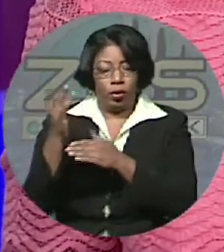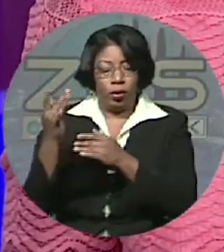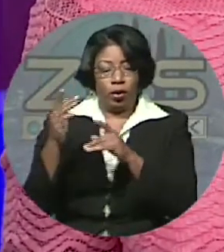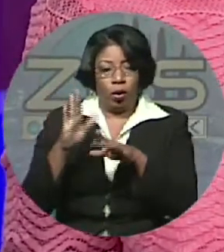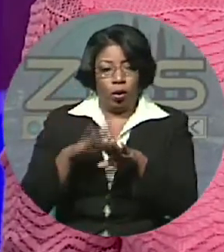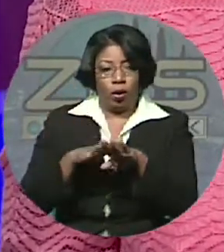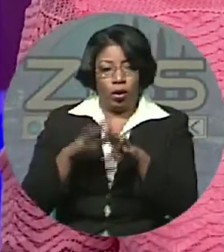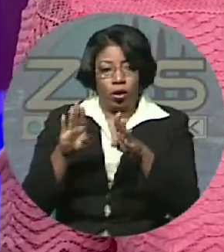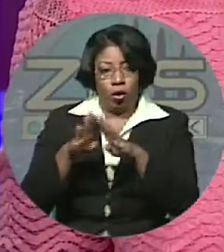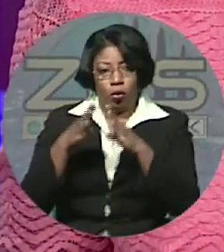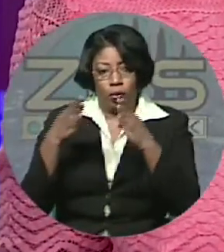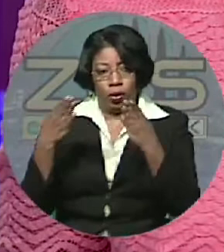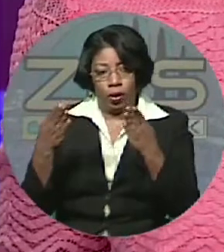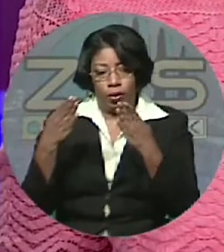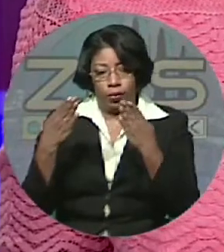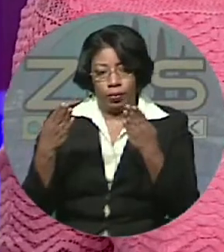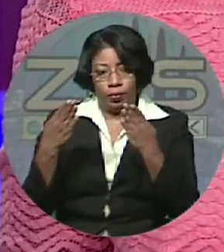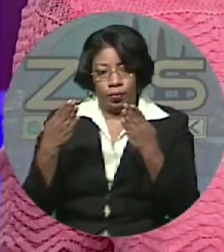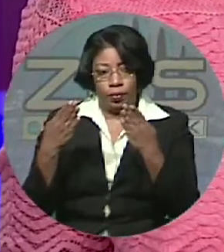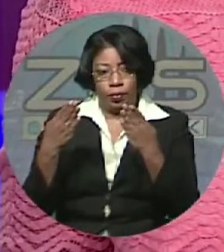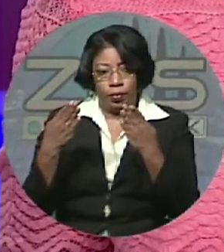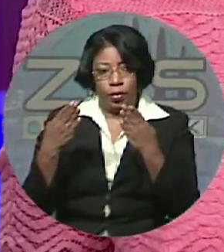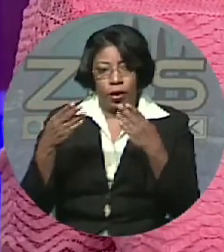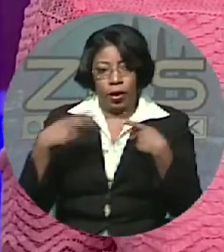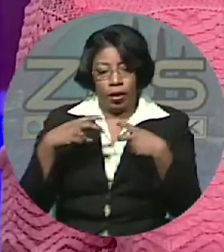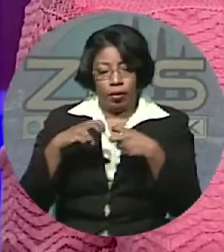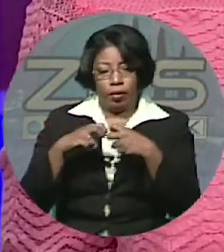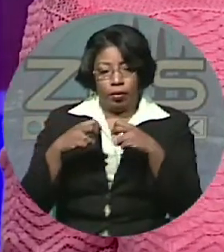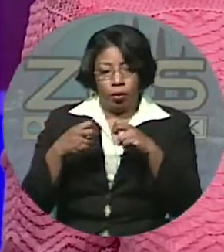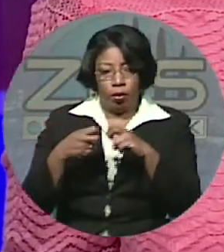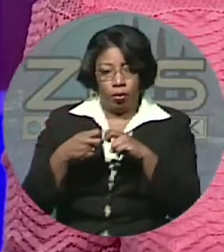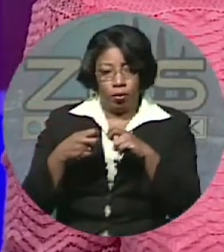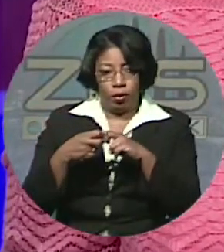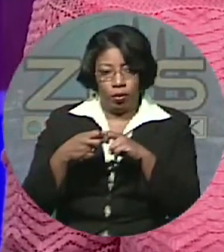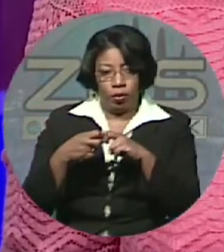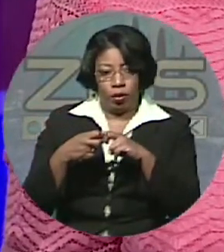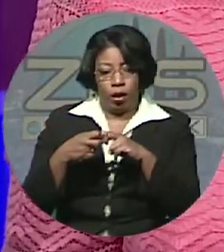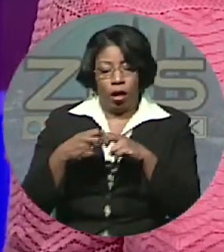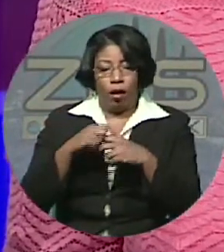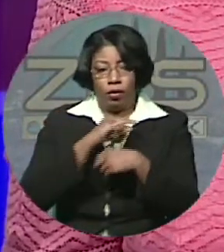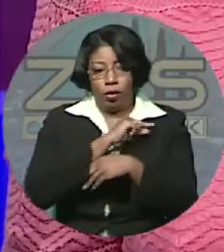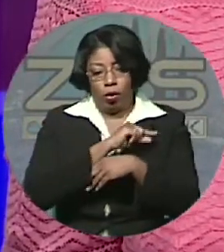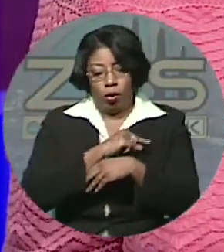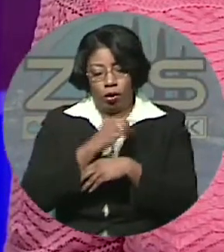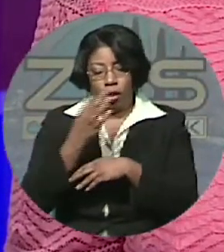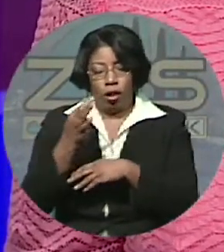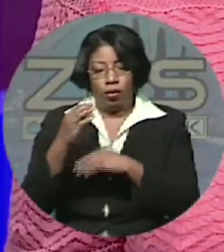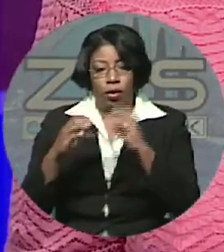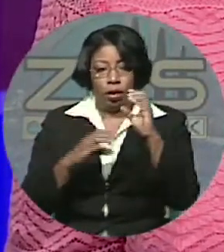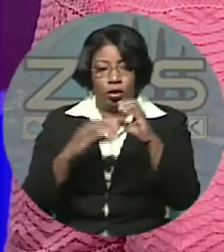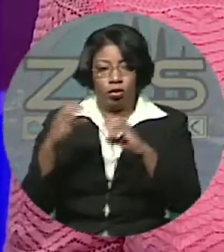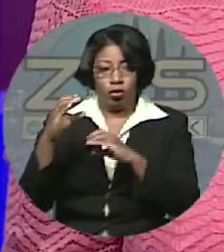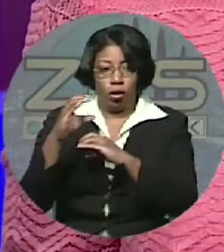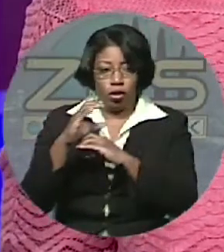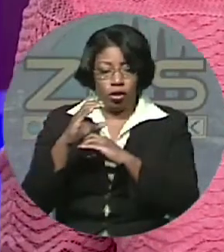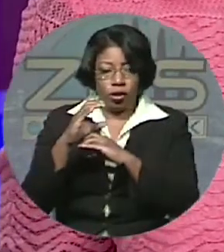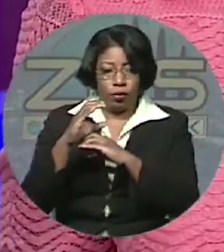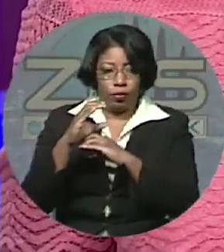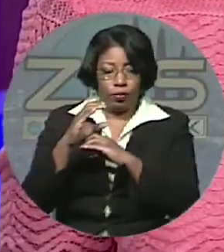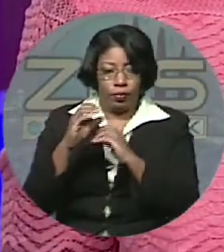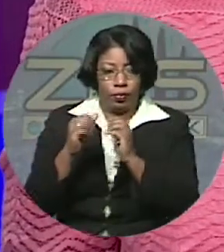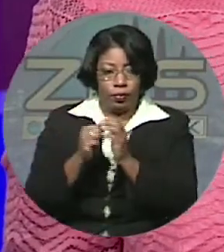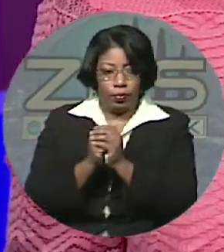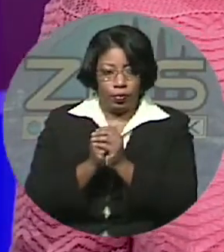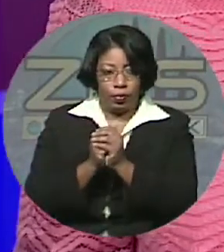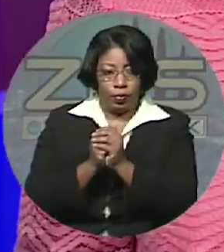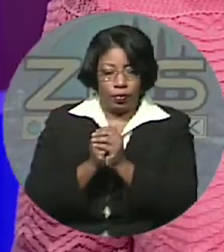guests comes as the company appears to have issues with the pace and quality of the construction. Our Clint Watson was at the mega resort today